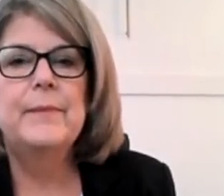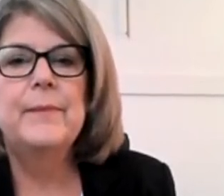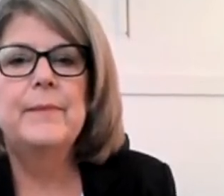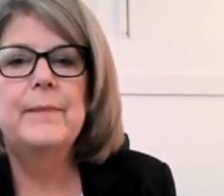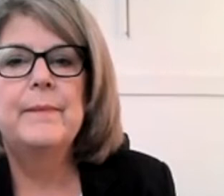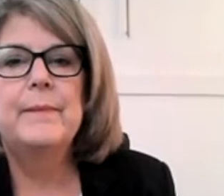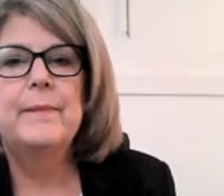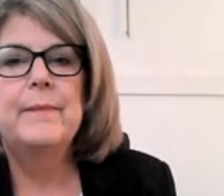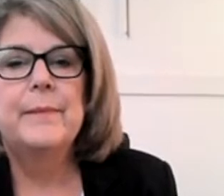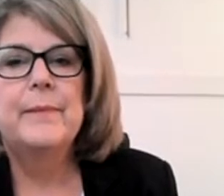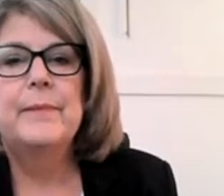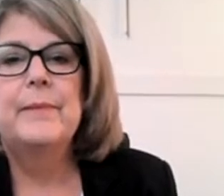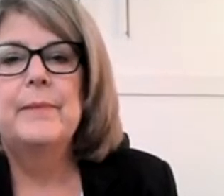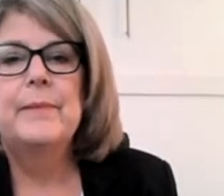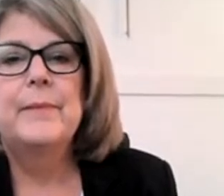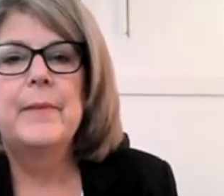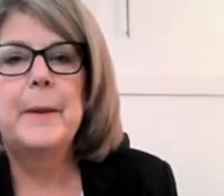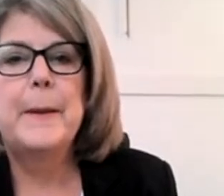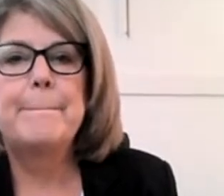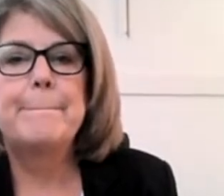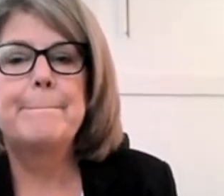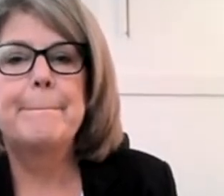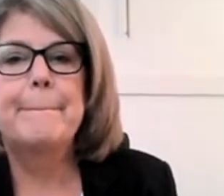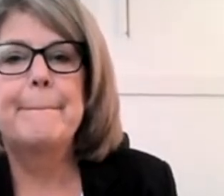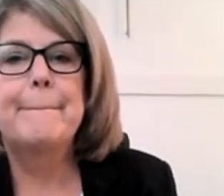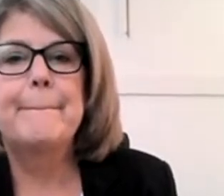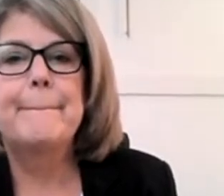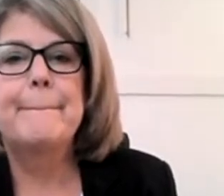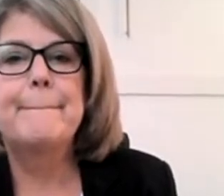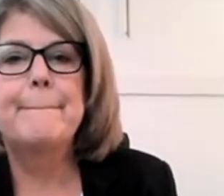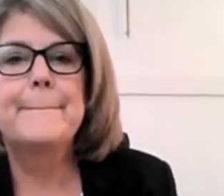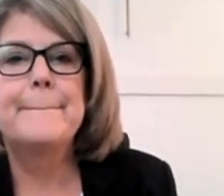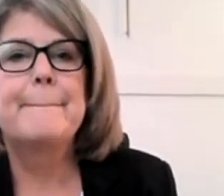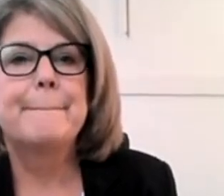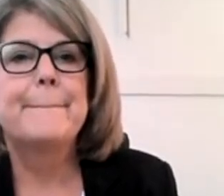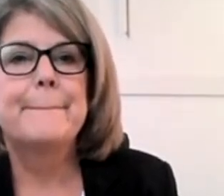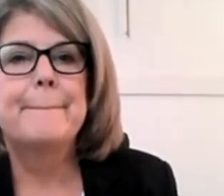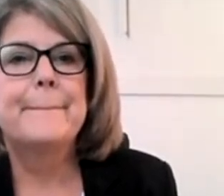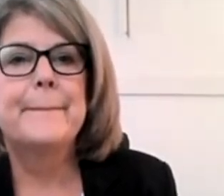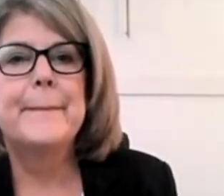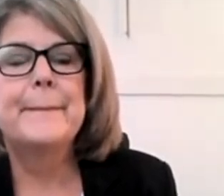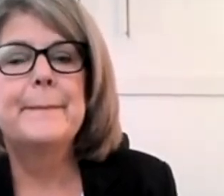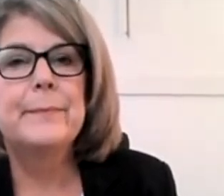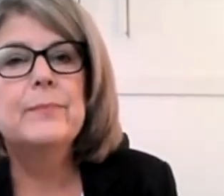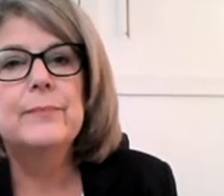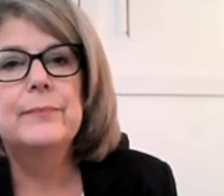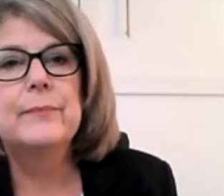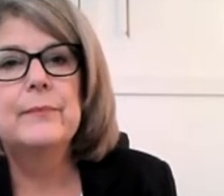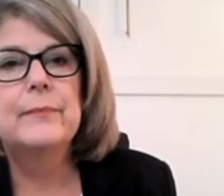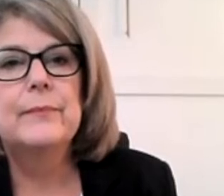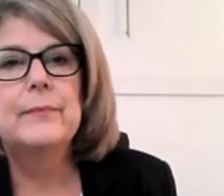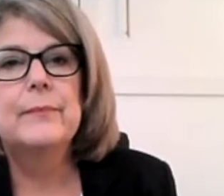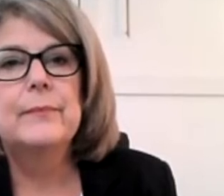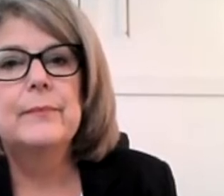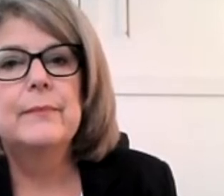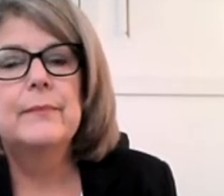know that sometimes I talk to people and I tell them how bad it is, and that, you know, hopefully we can navigate